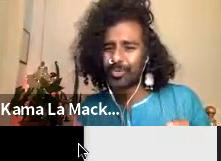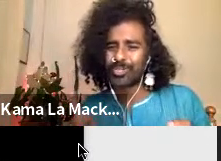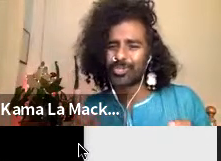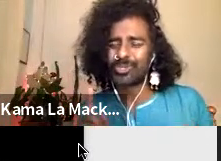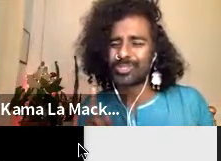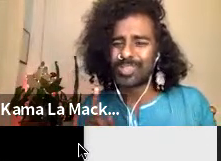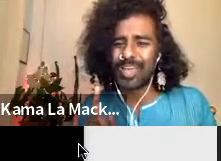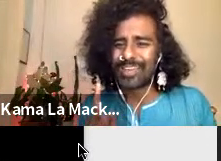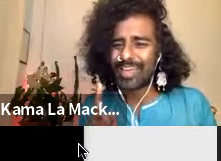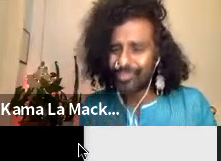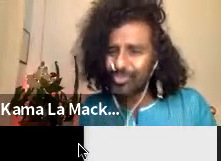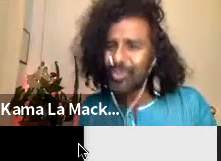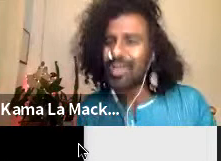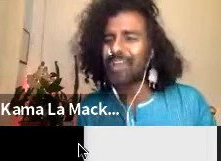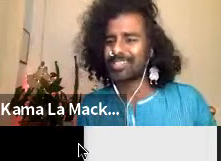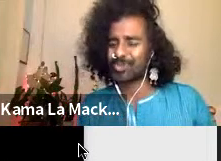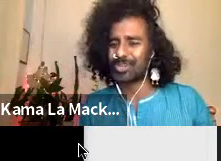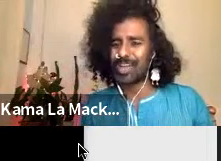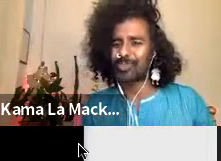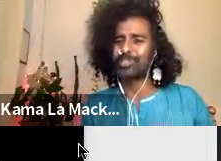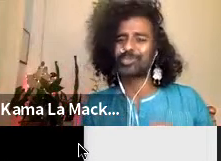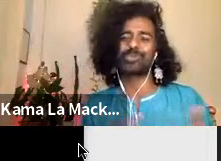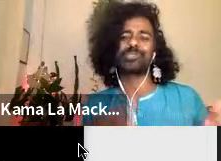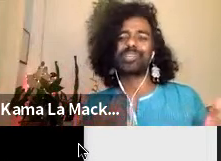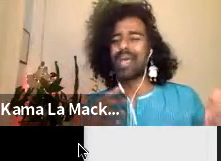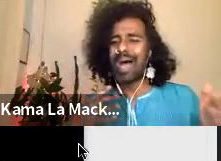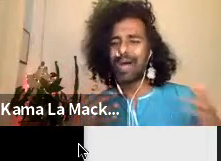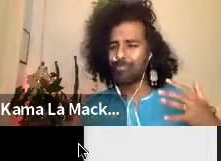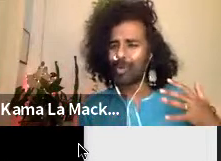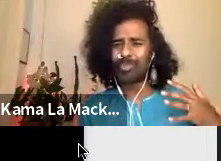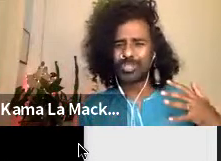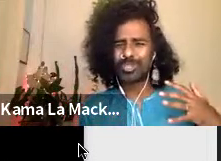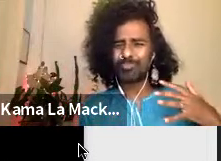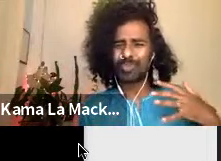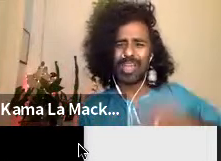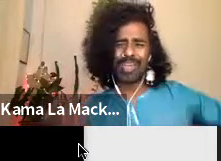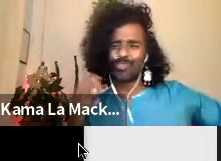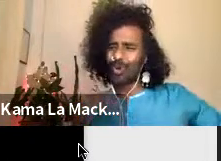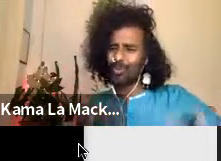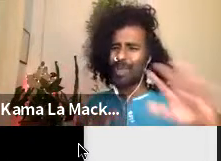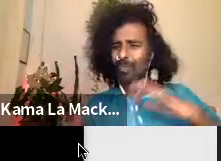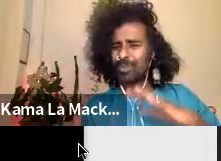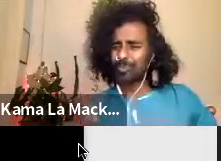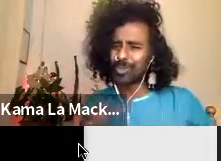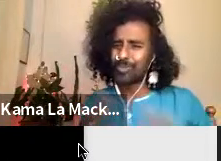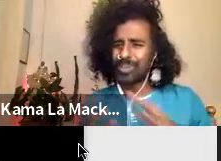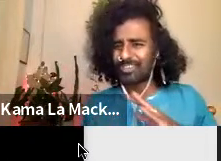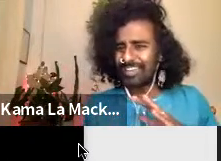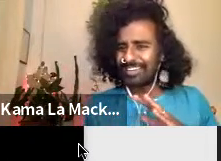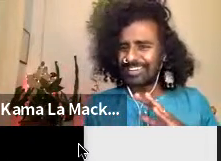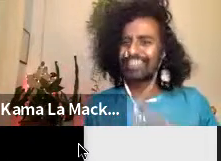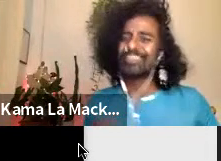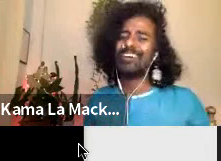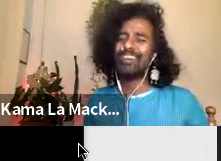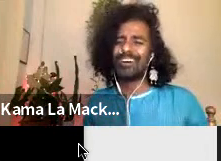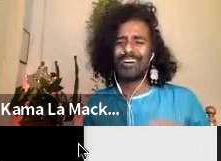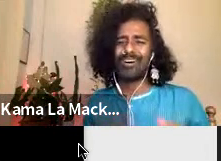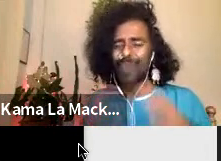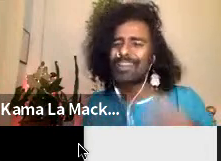colonial languages and three ancestral languages. I'm Mauritian, but kind of on my way to becoming